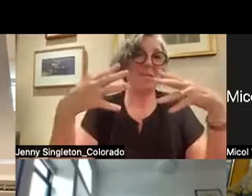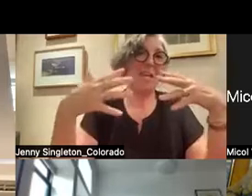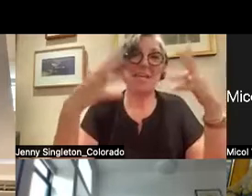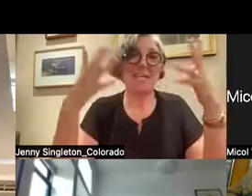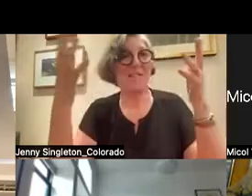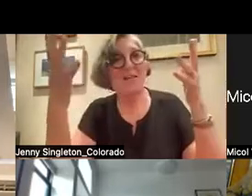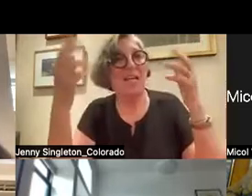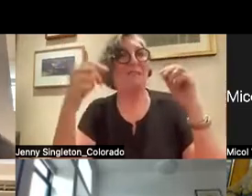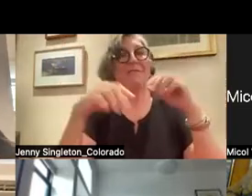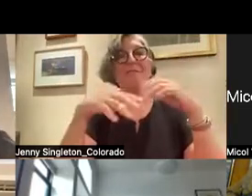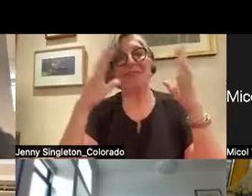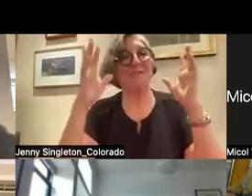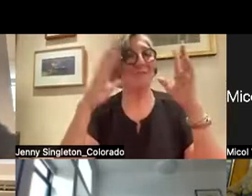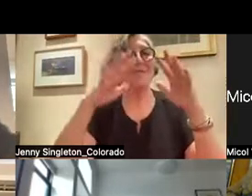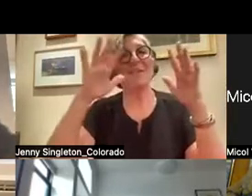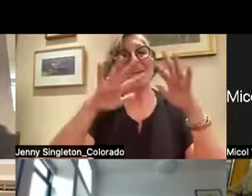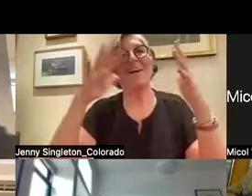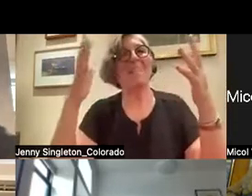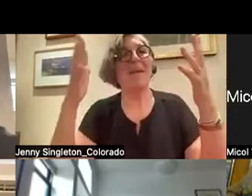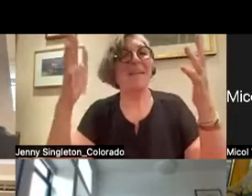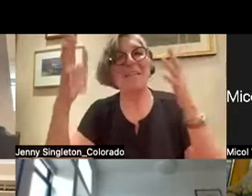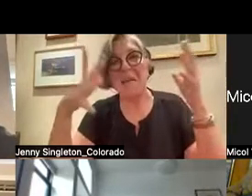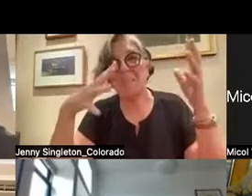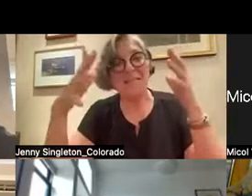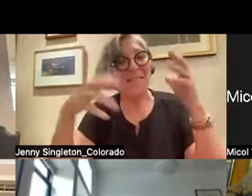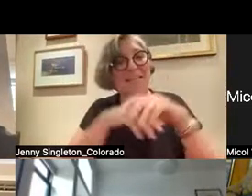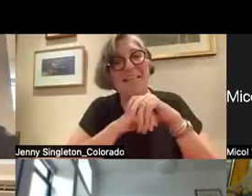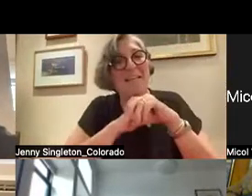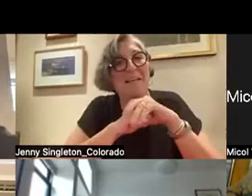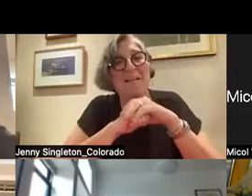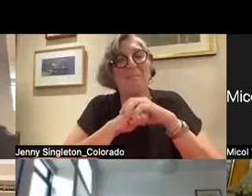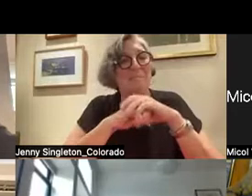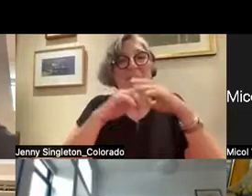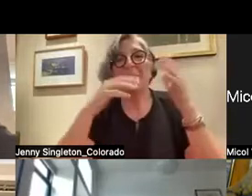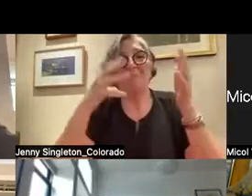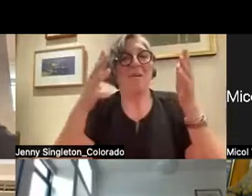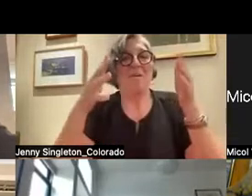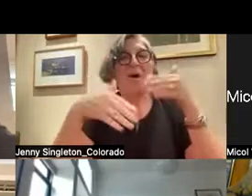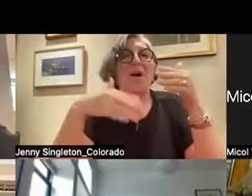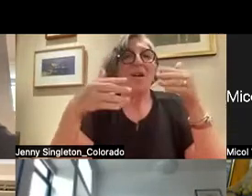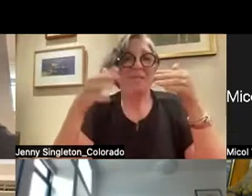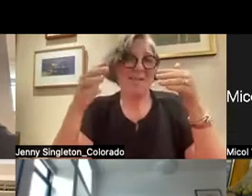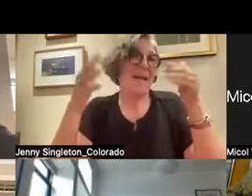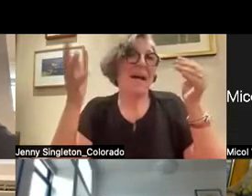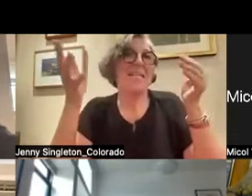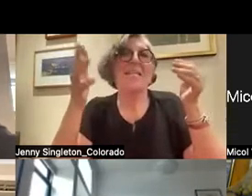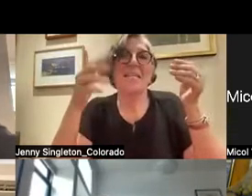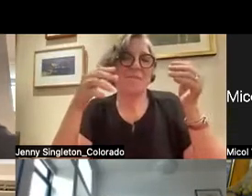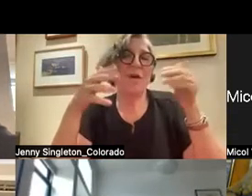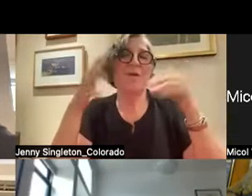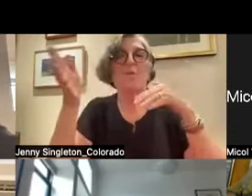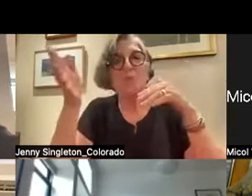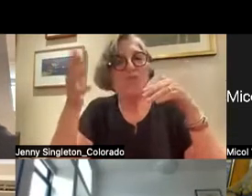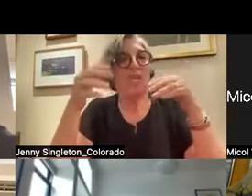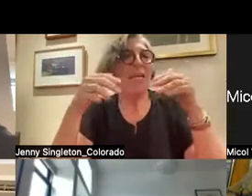like their signing isn't good enough. And, so there's many dynamics that are part of this idea